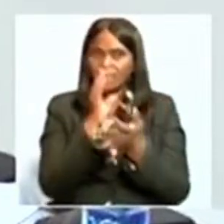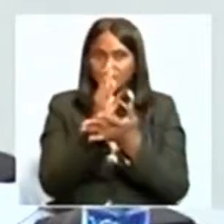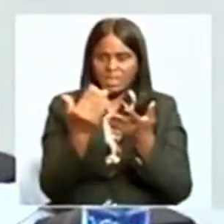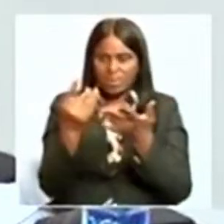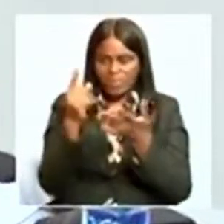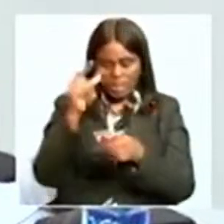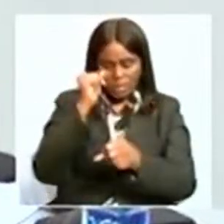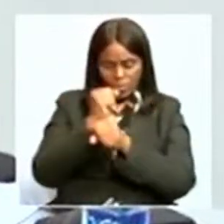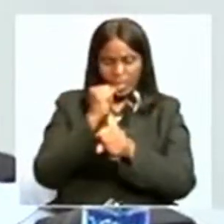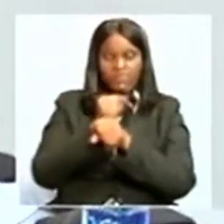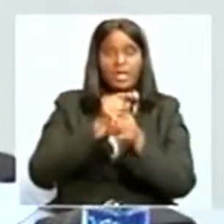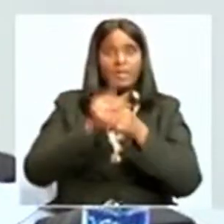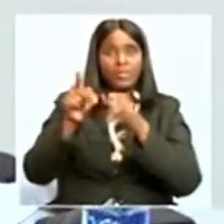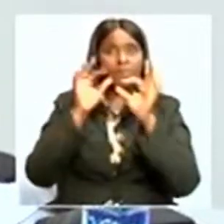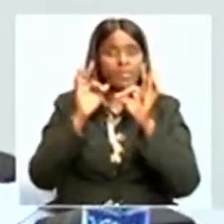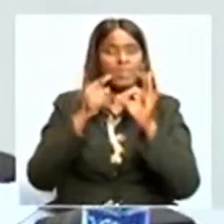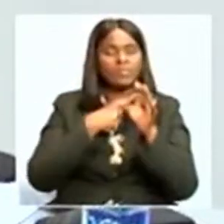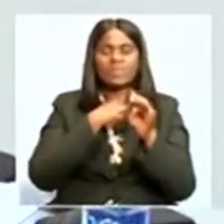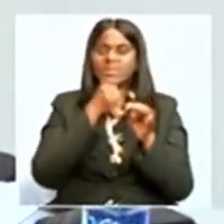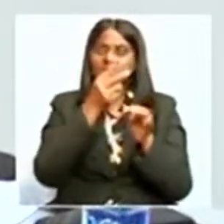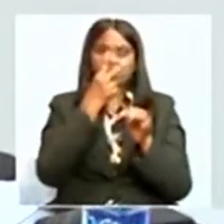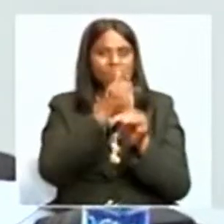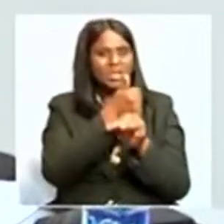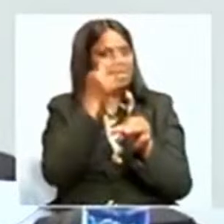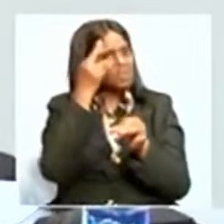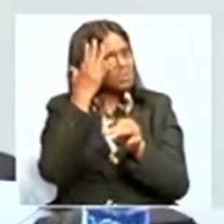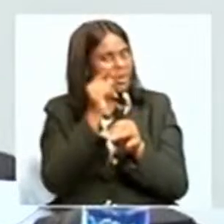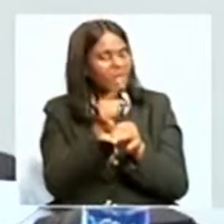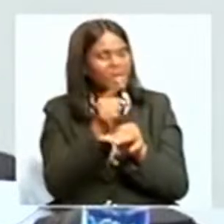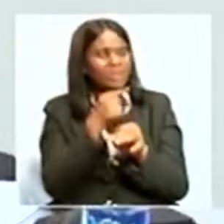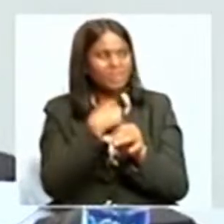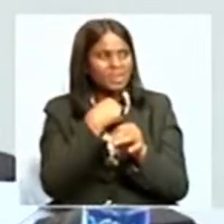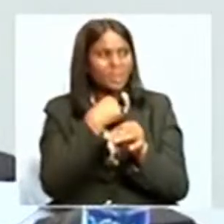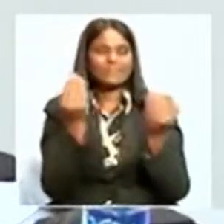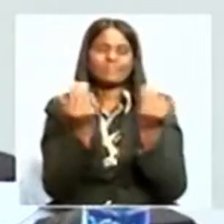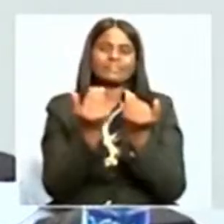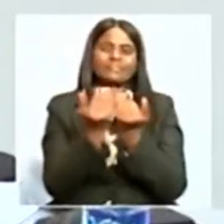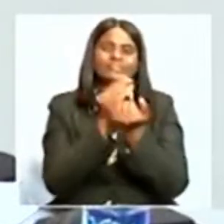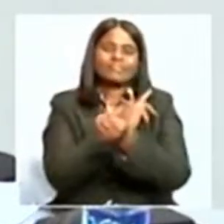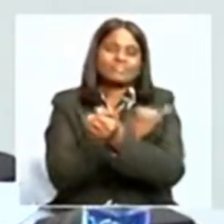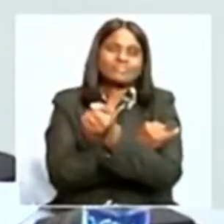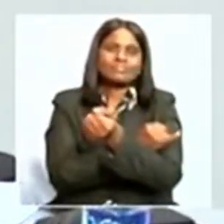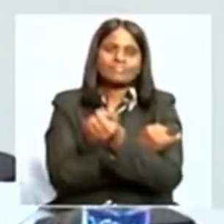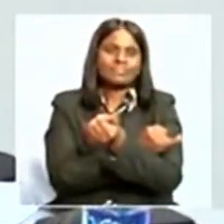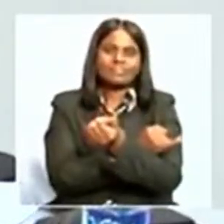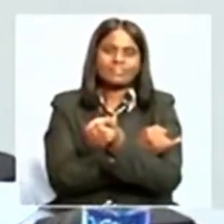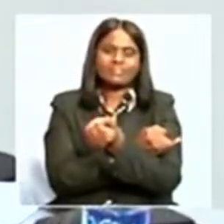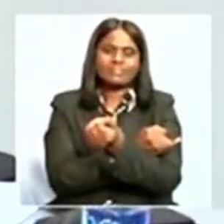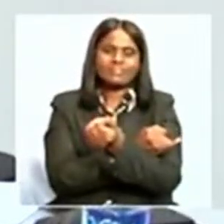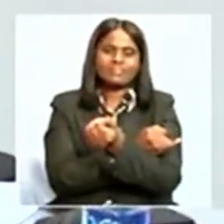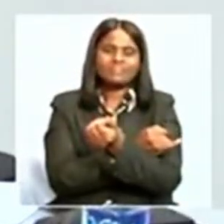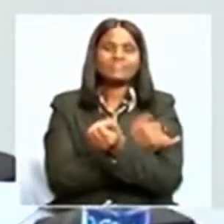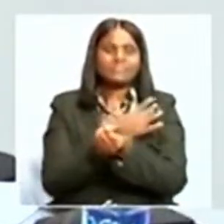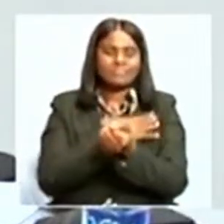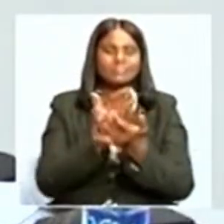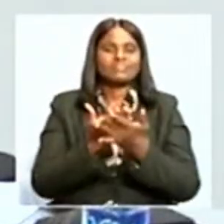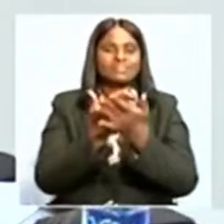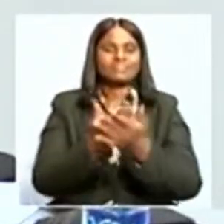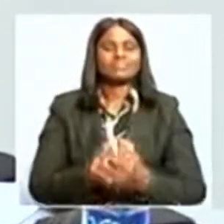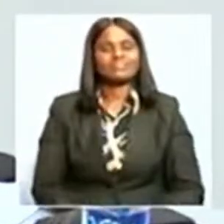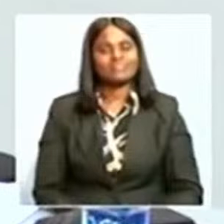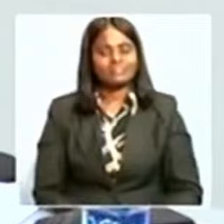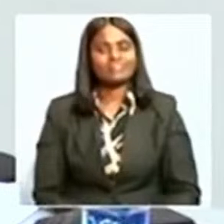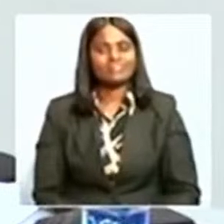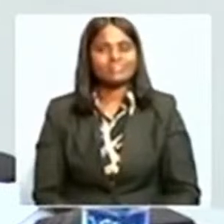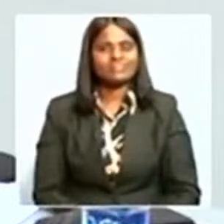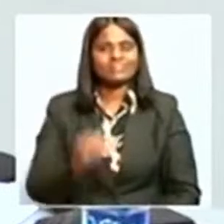working professionally, I don't see any reason why I should seek immunity. That's my submission, Honorable Chair. Thank you.